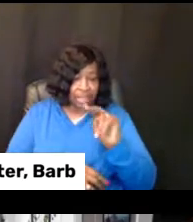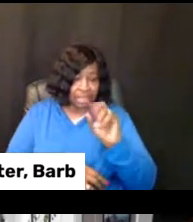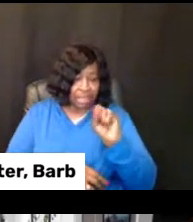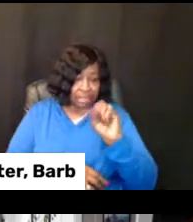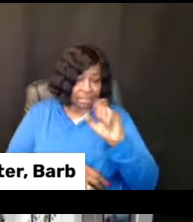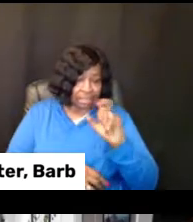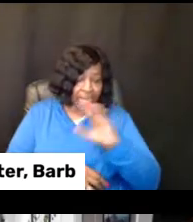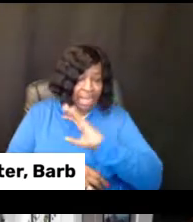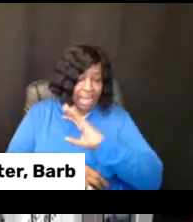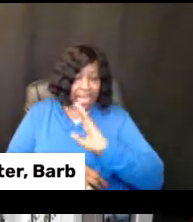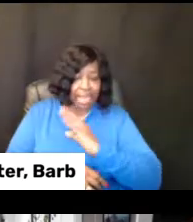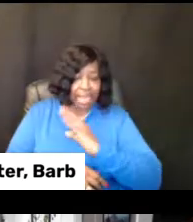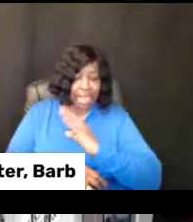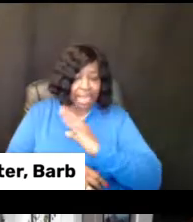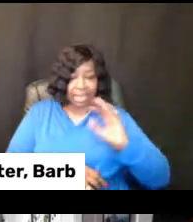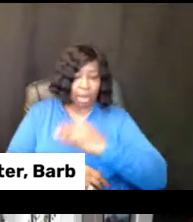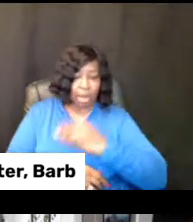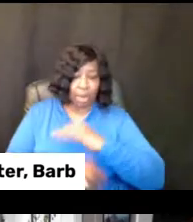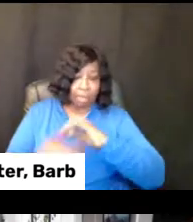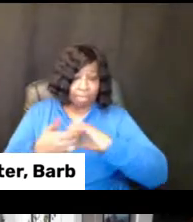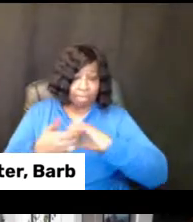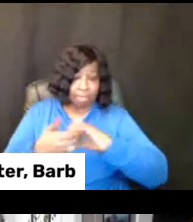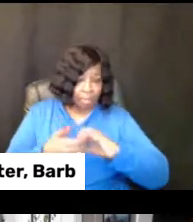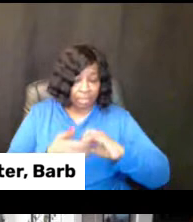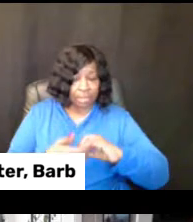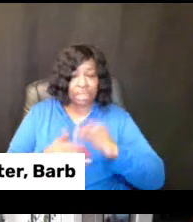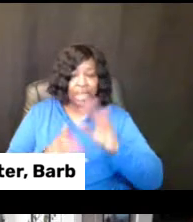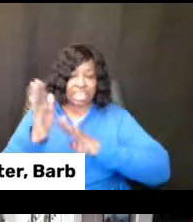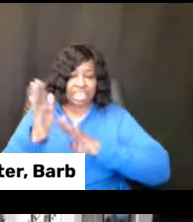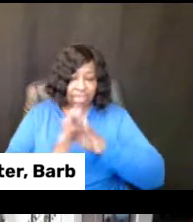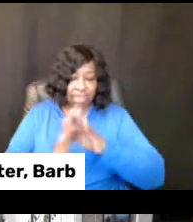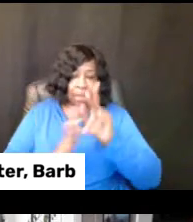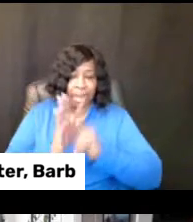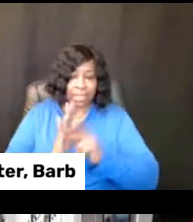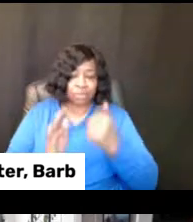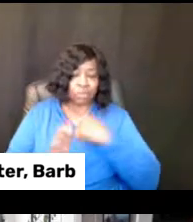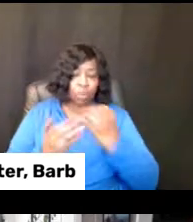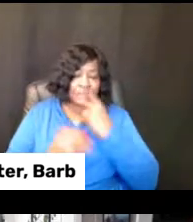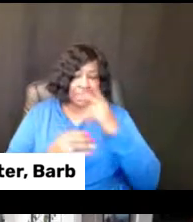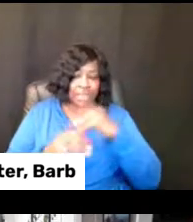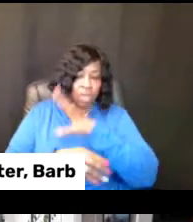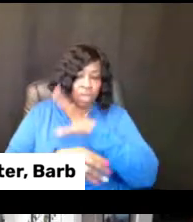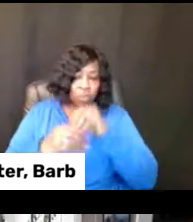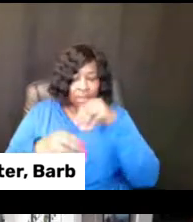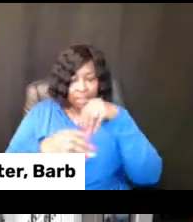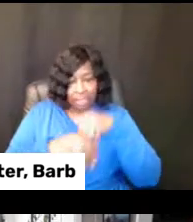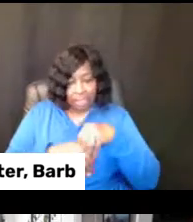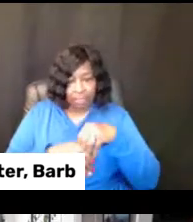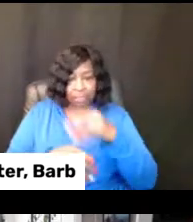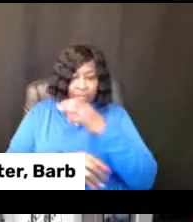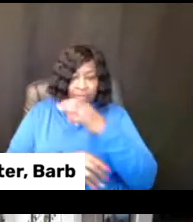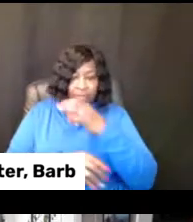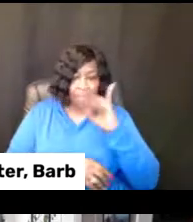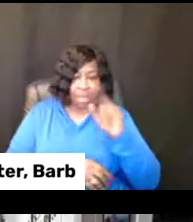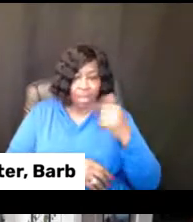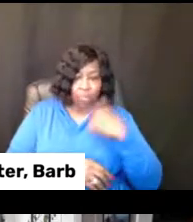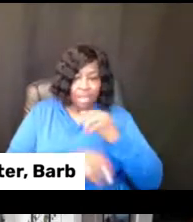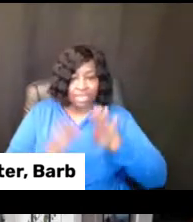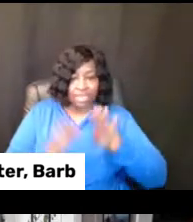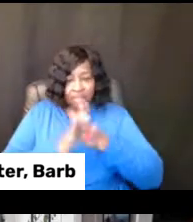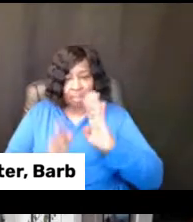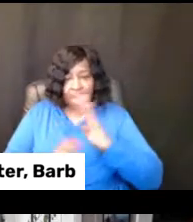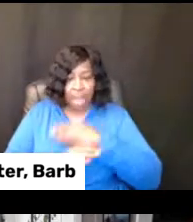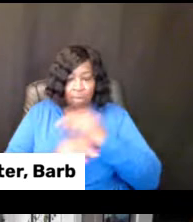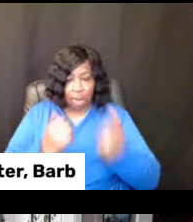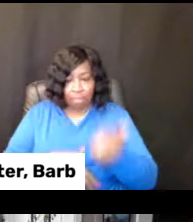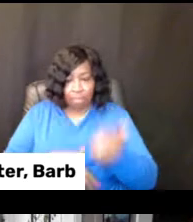developing the policies we want to see in the Farm Bill. We're developing our priorities, we're brainstorming, we're in that phase where we're